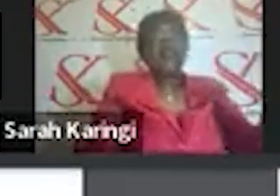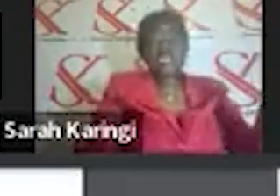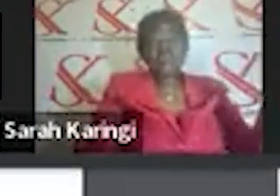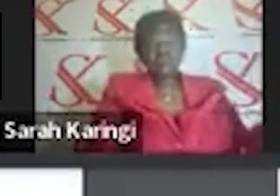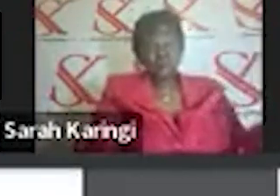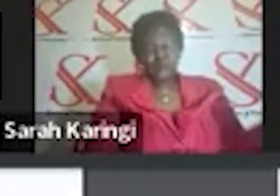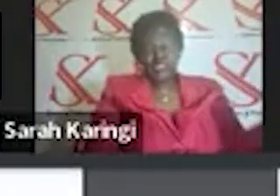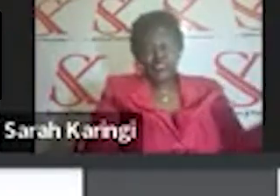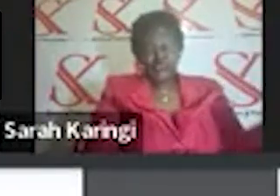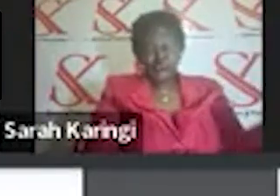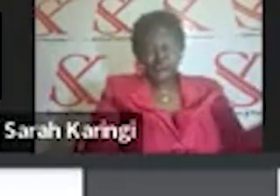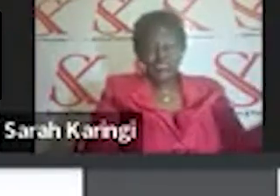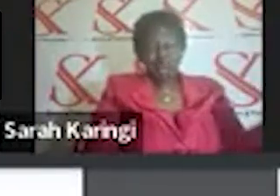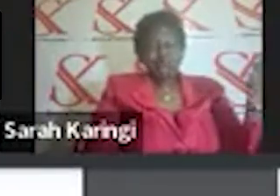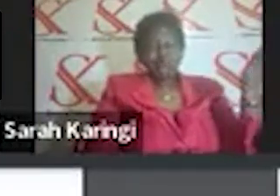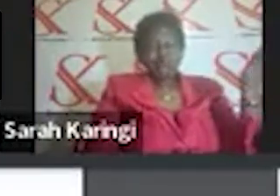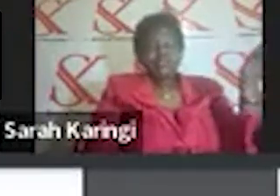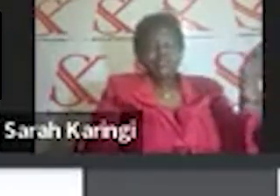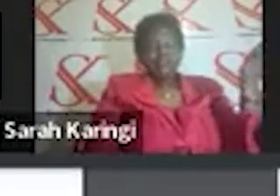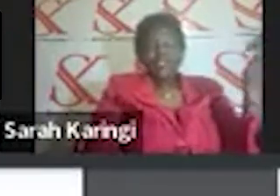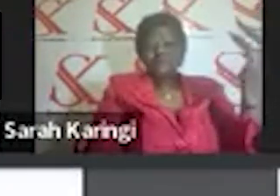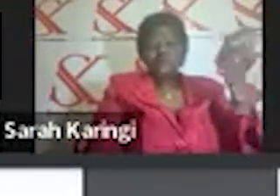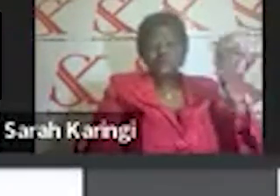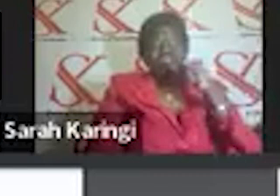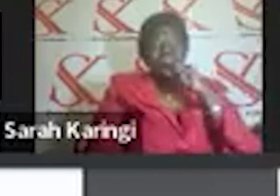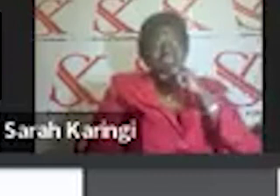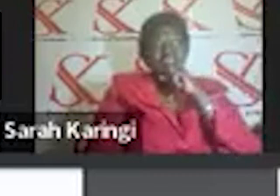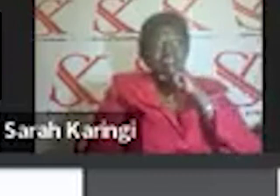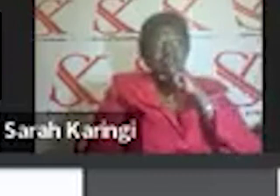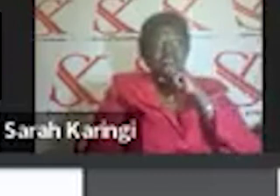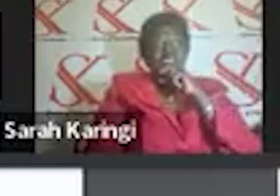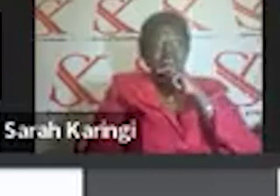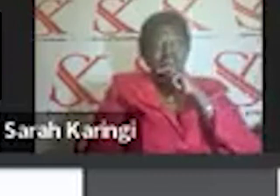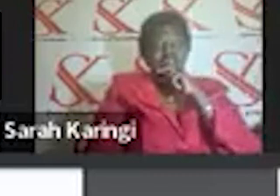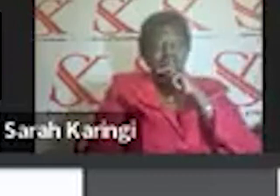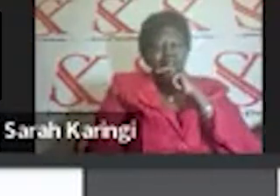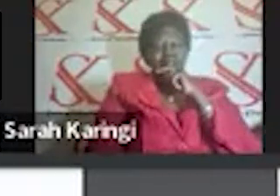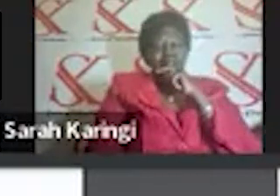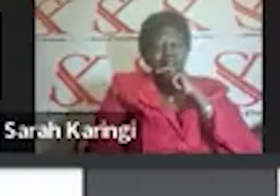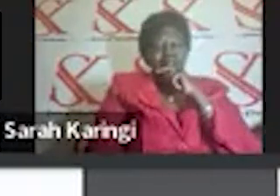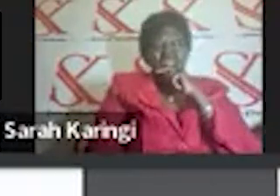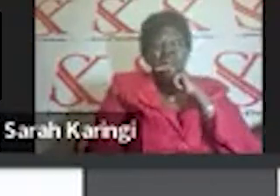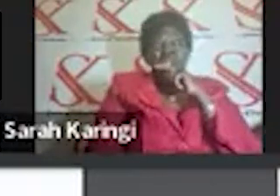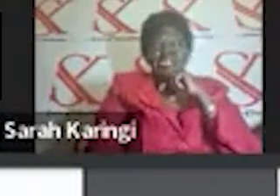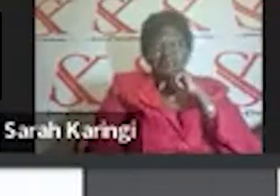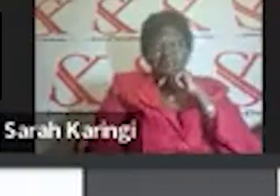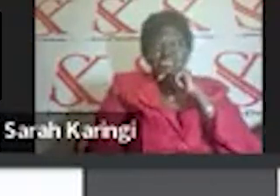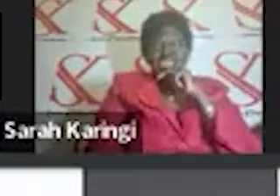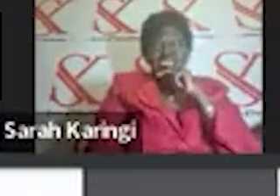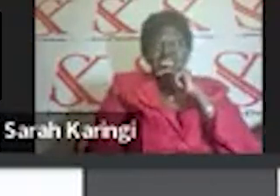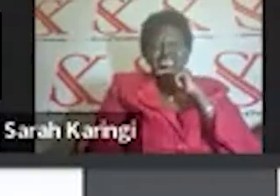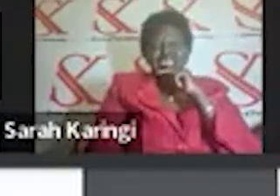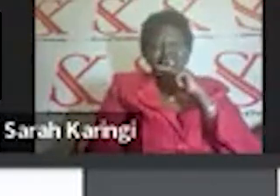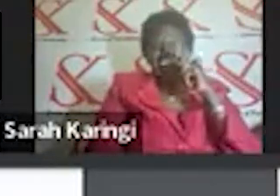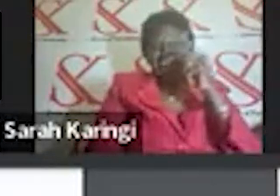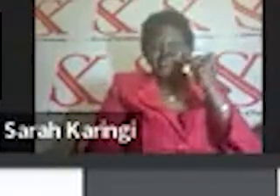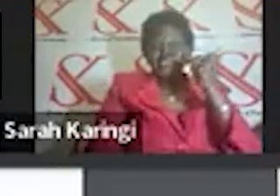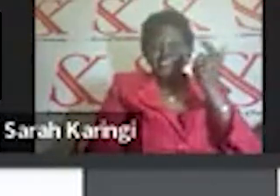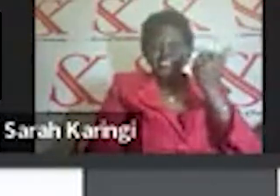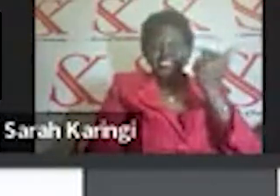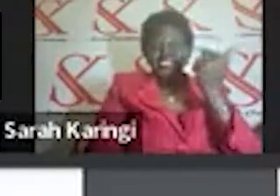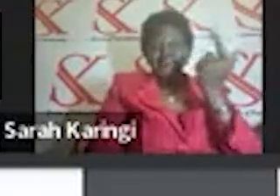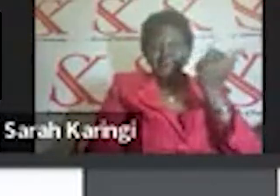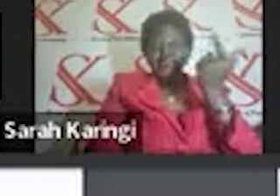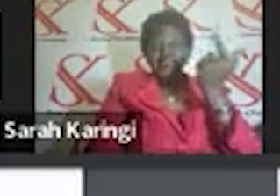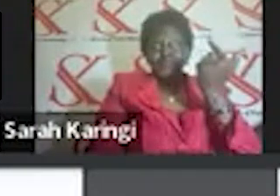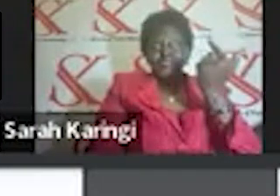are off, so I cannot be able to read you properly. Look at people's body language. When I look at somebody's eyes, I can tell whether this person